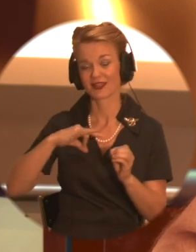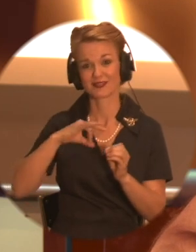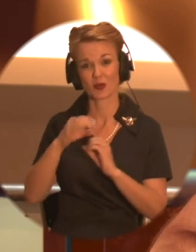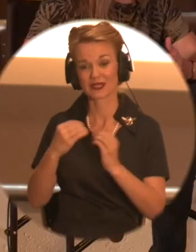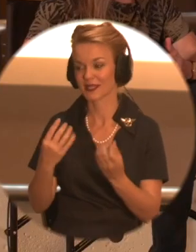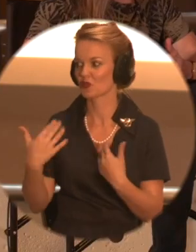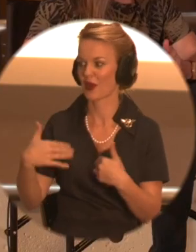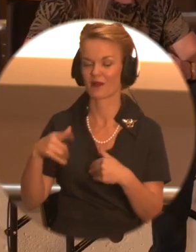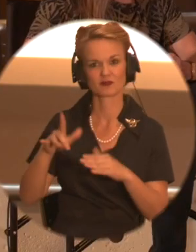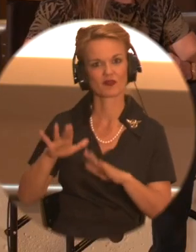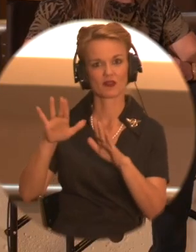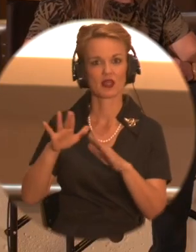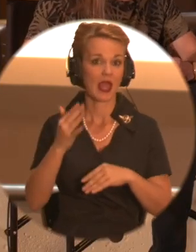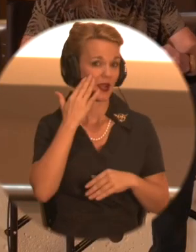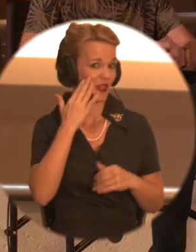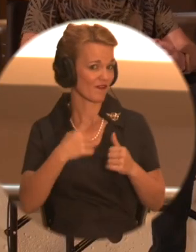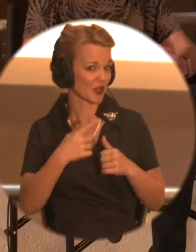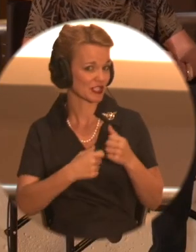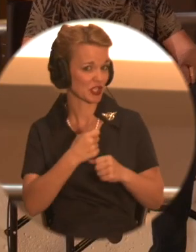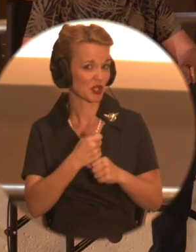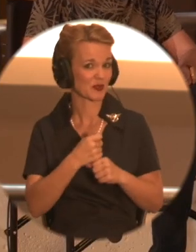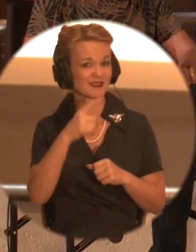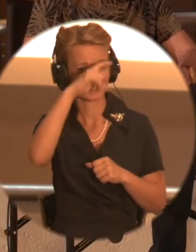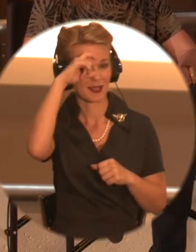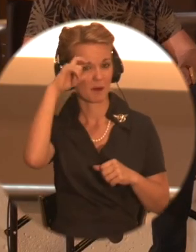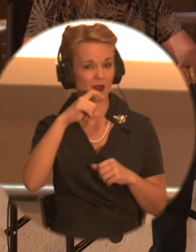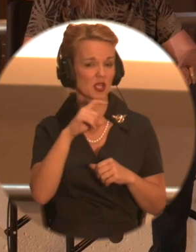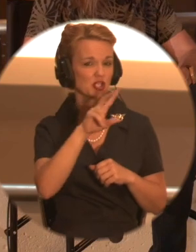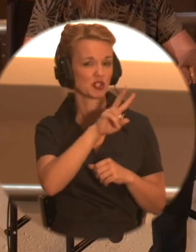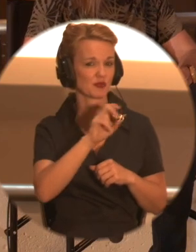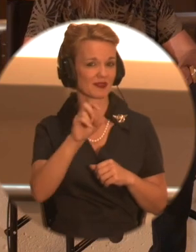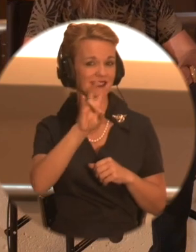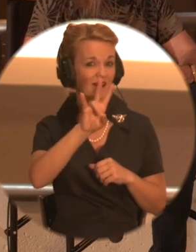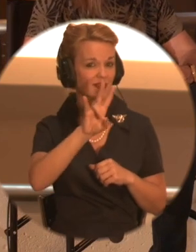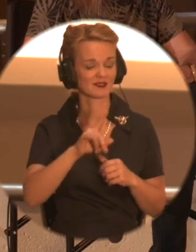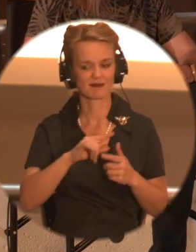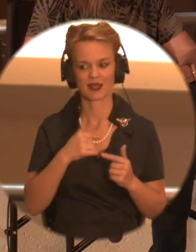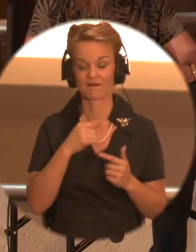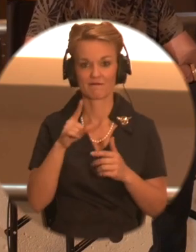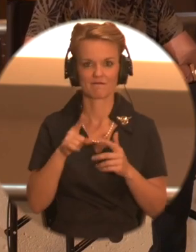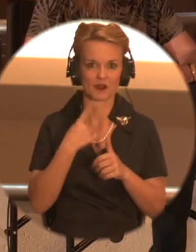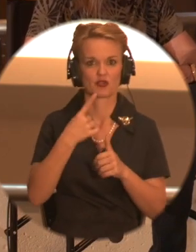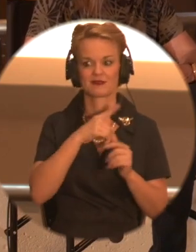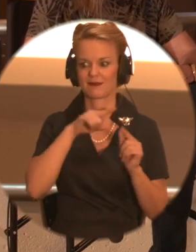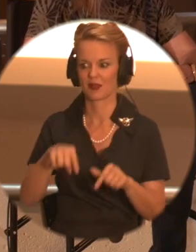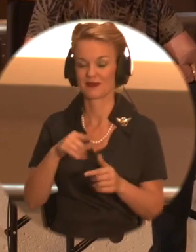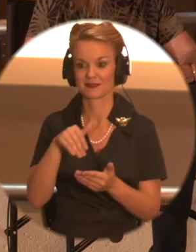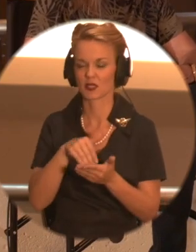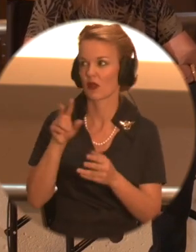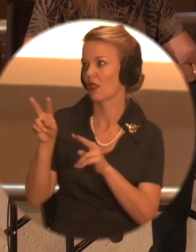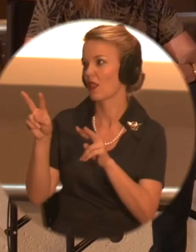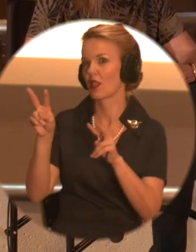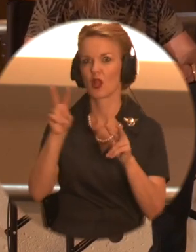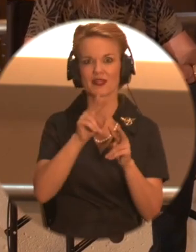I know when I first moved down here in the summer of 2007. I came from the Nashville area down here. When I first came to the Center, it was a dream for me. was like, oh cool, I finally get to see